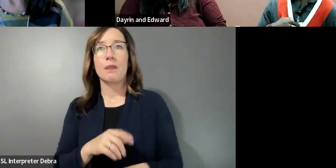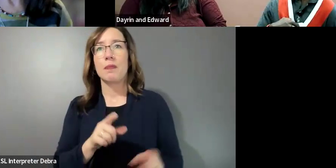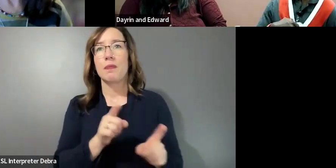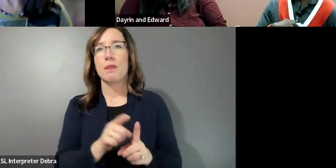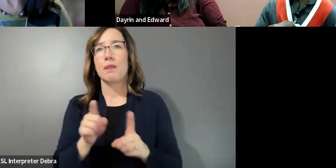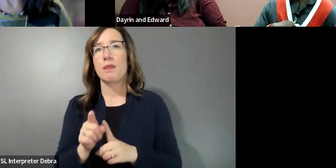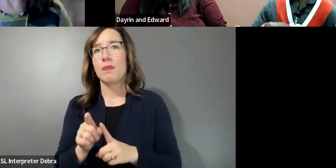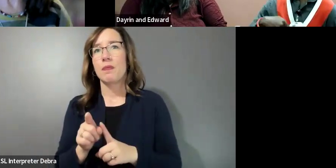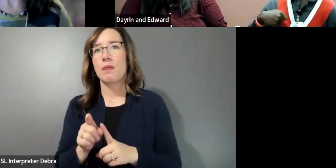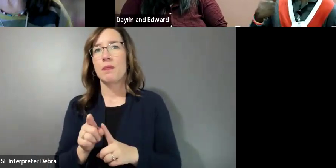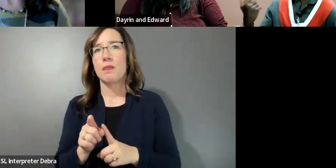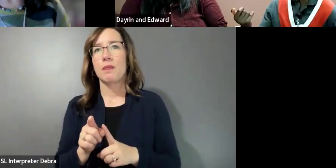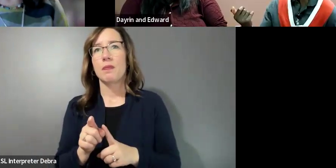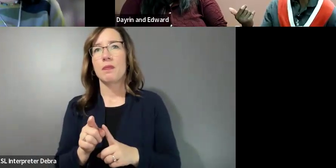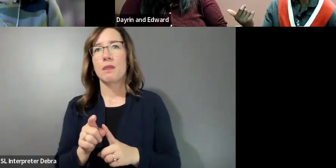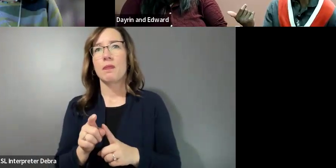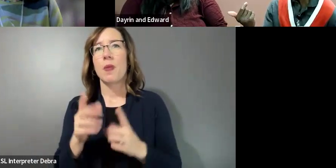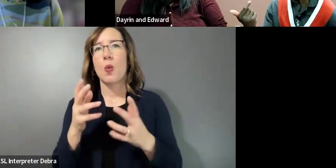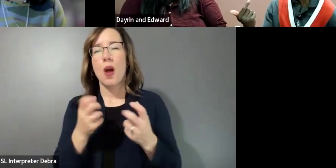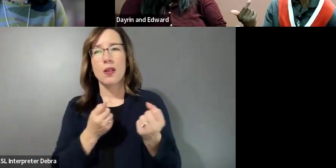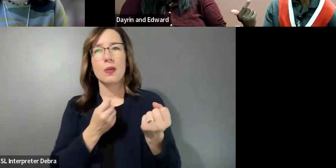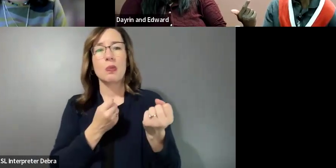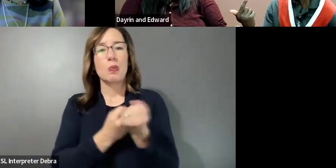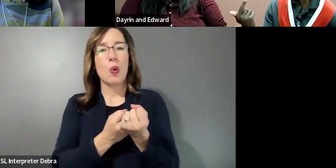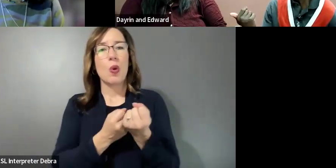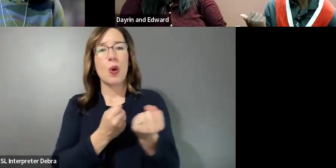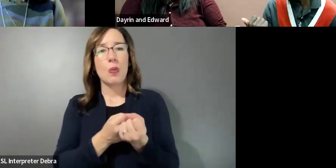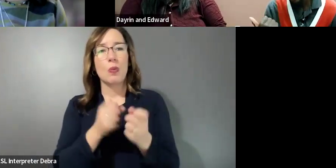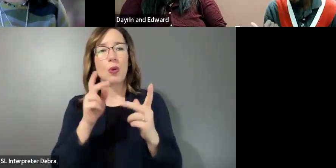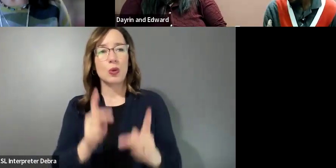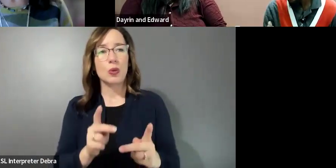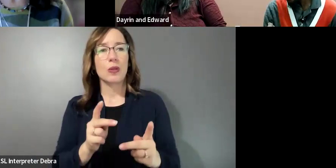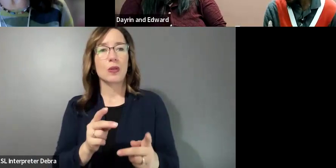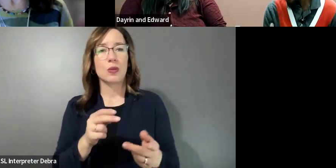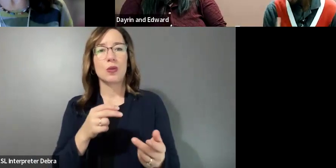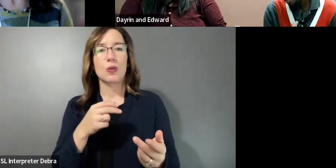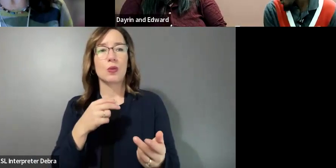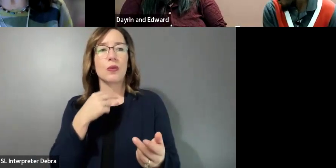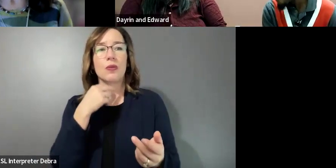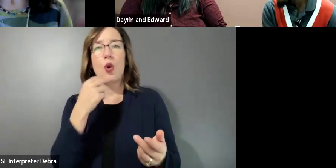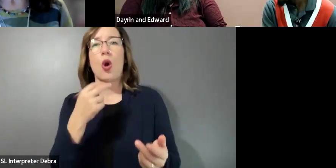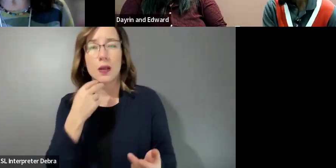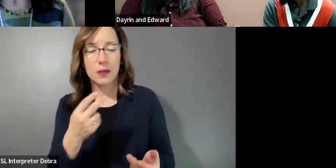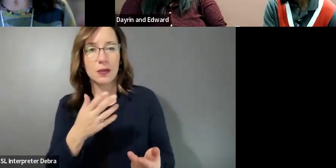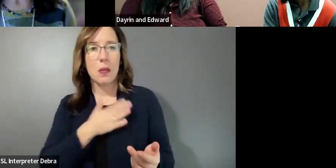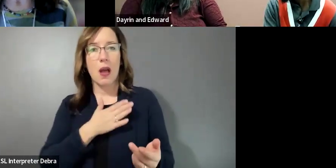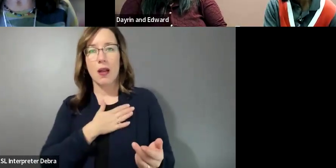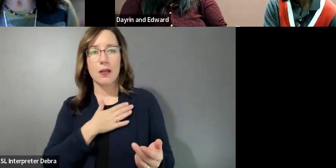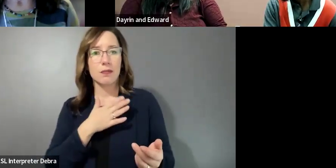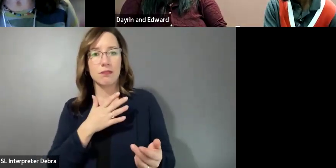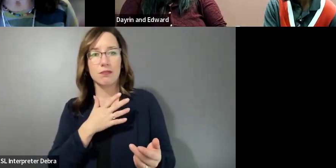can work with the support person to go to my appointment. Yes, you can become an agreement and